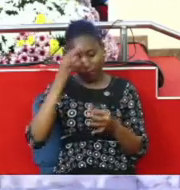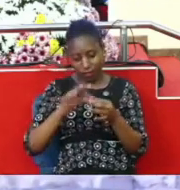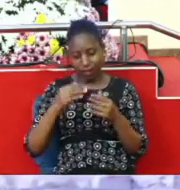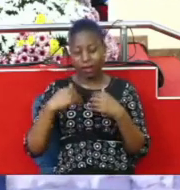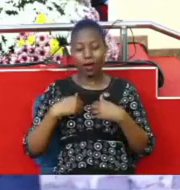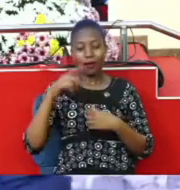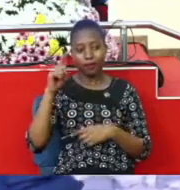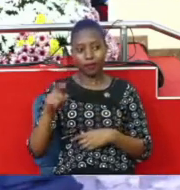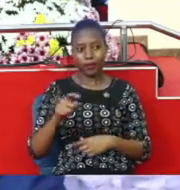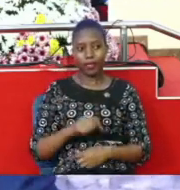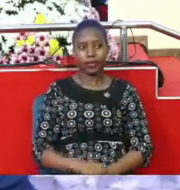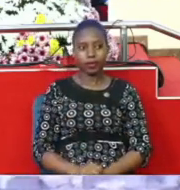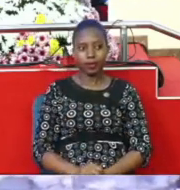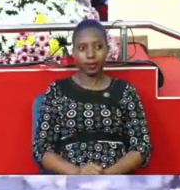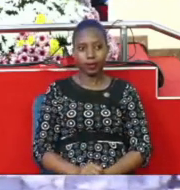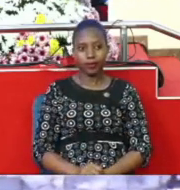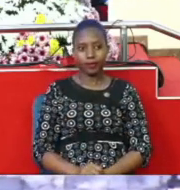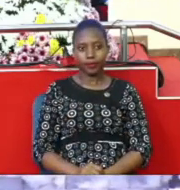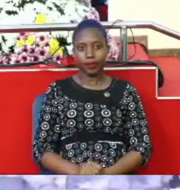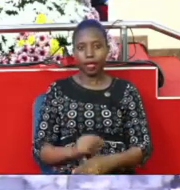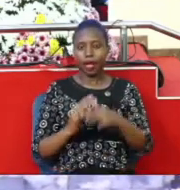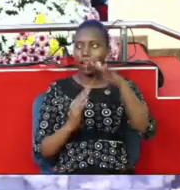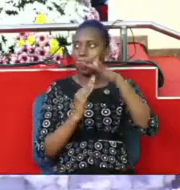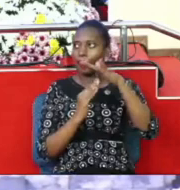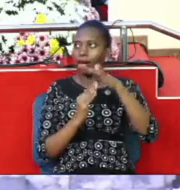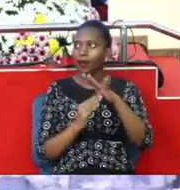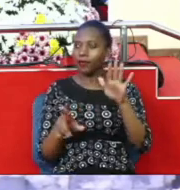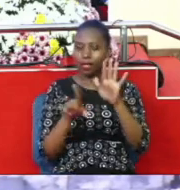Lord. Over the legal and emotional guilt of sin.